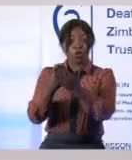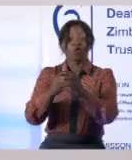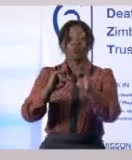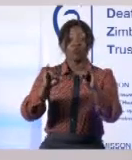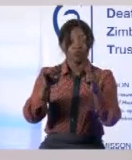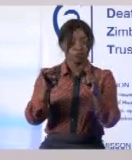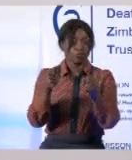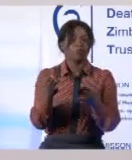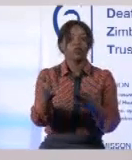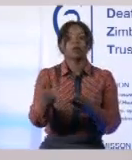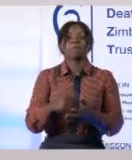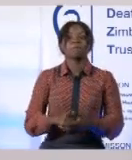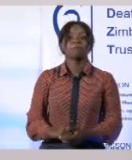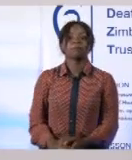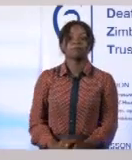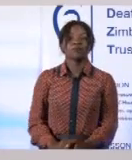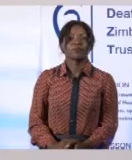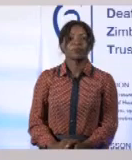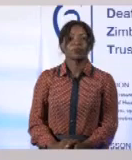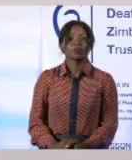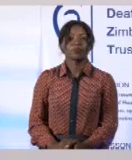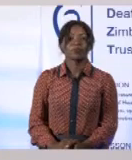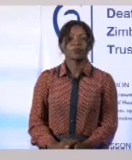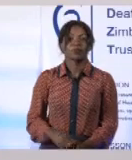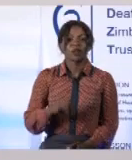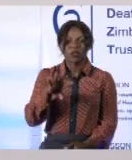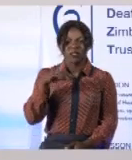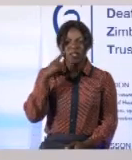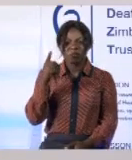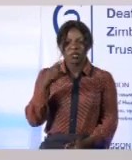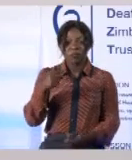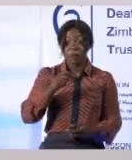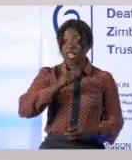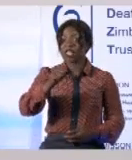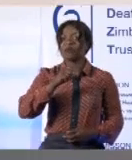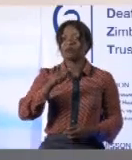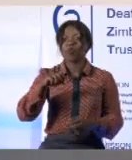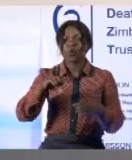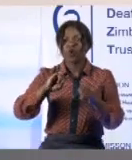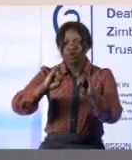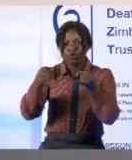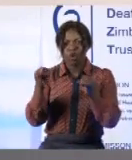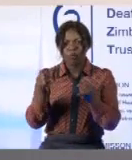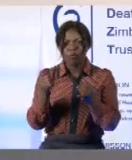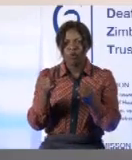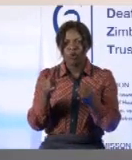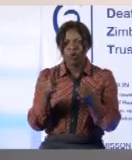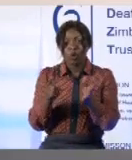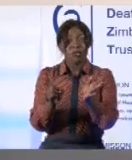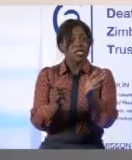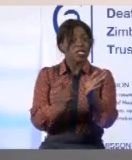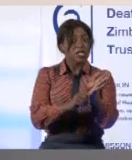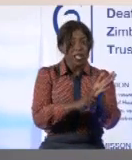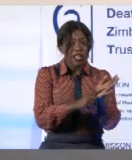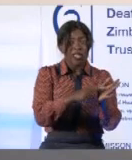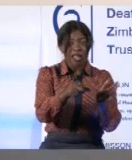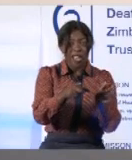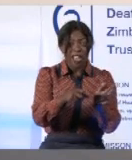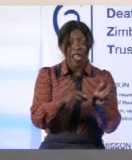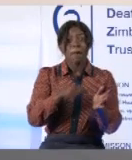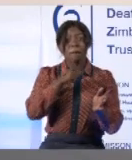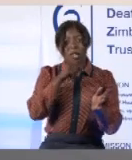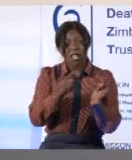you saying that there are carpet interviews for boys as well? Yeah, they are there. Really? Yeah, they are there. It's